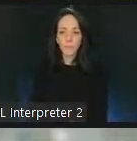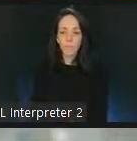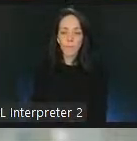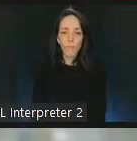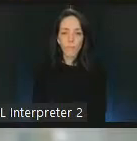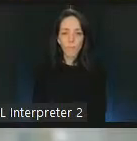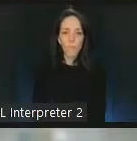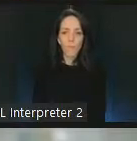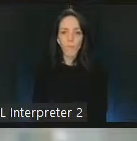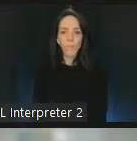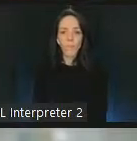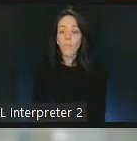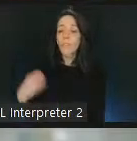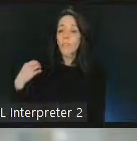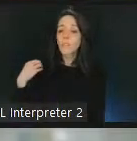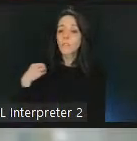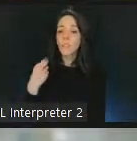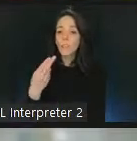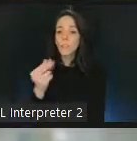Chair Harrington, go ahead.